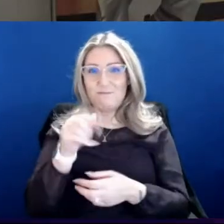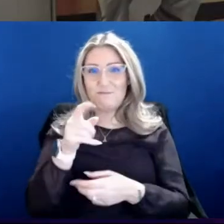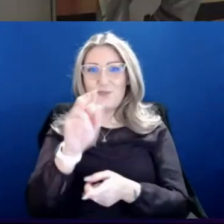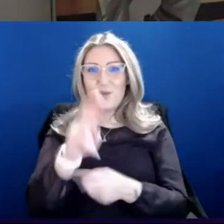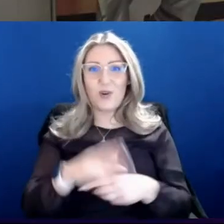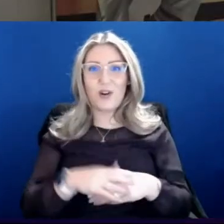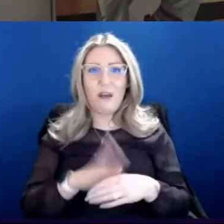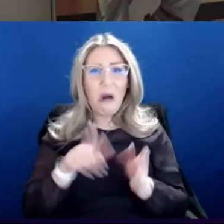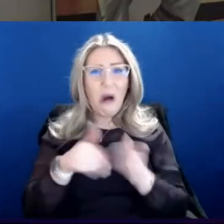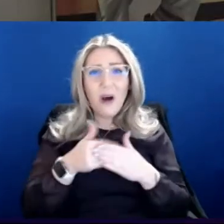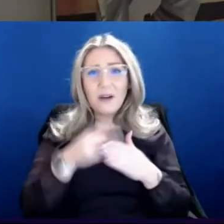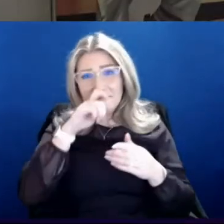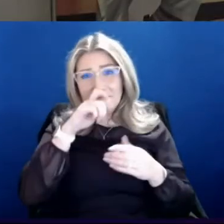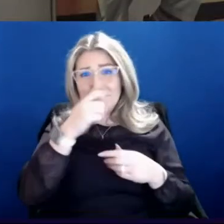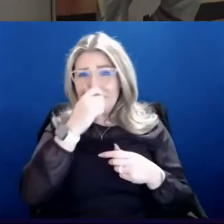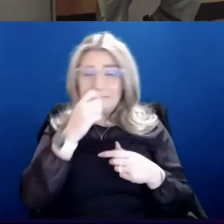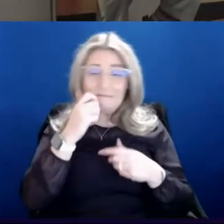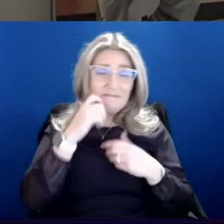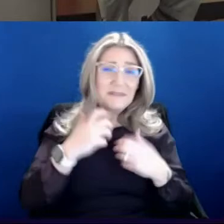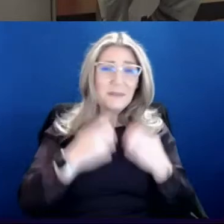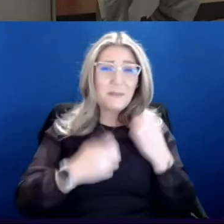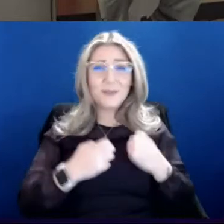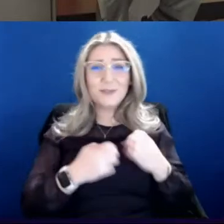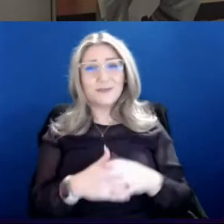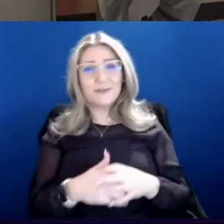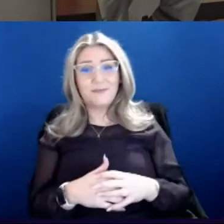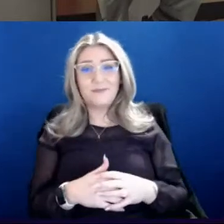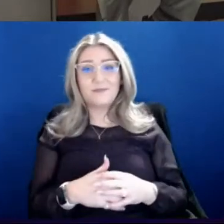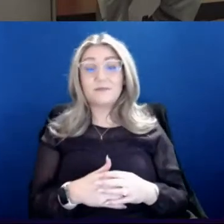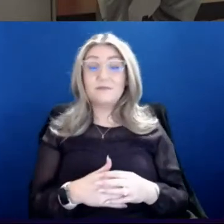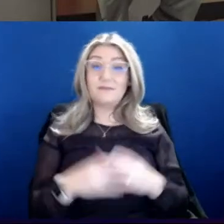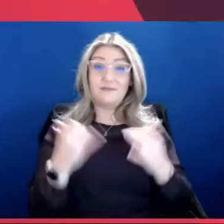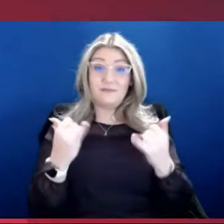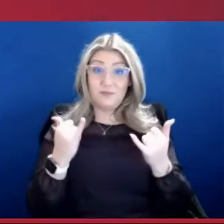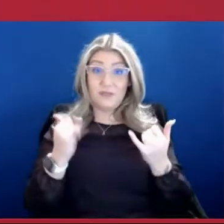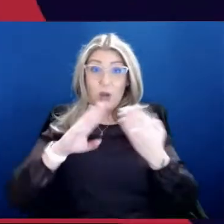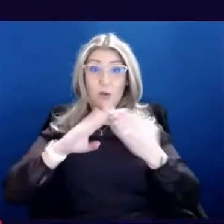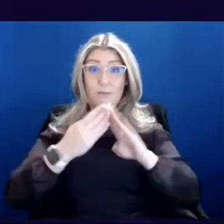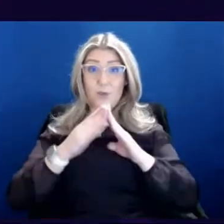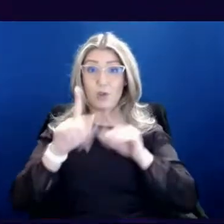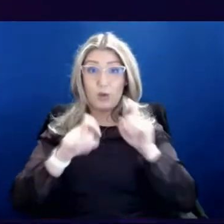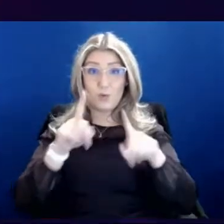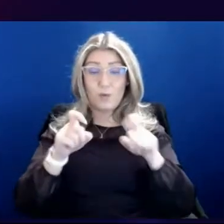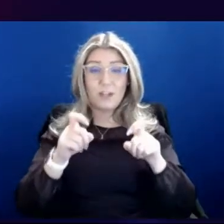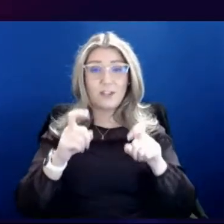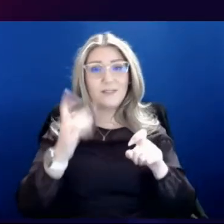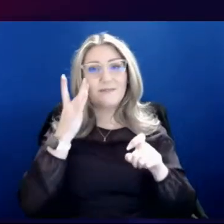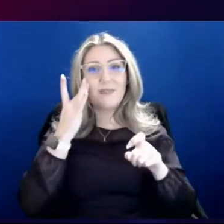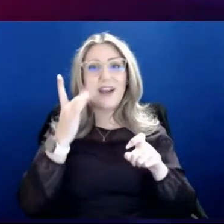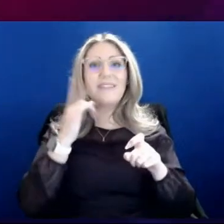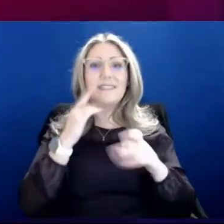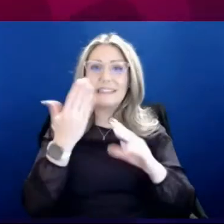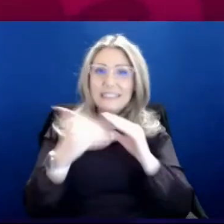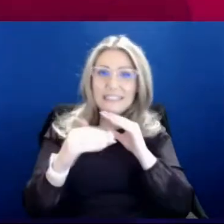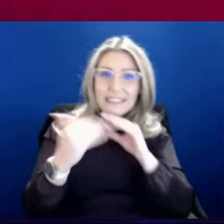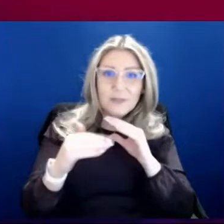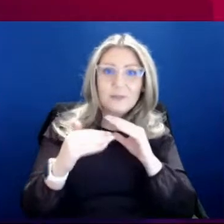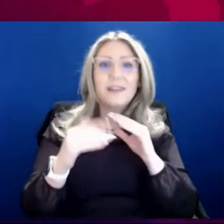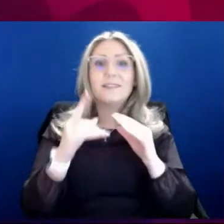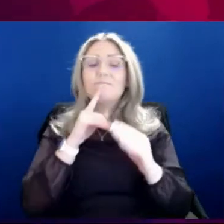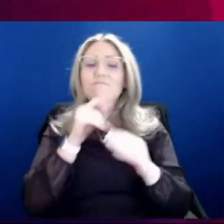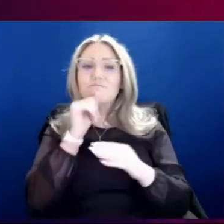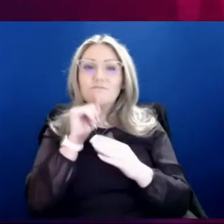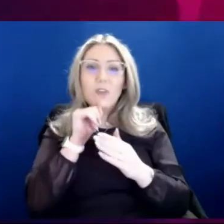sniffly right now, Becky. I want to get to some community questions because I've been getting some emails and some private messages from